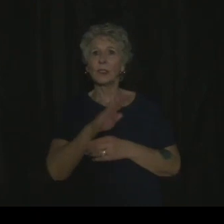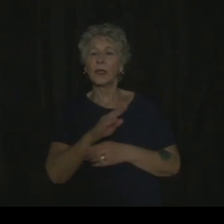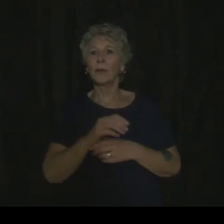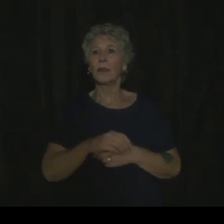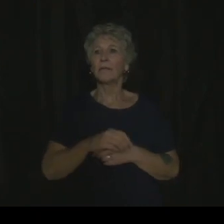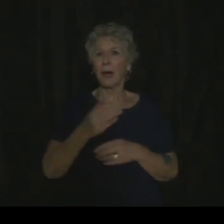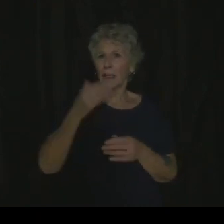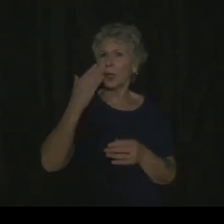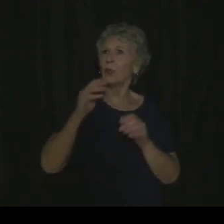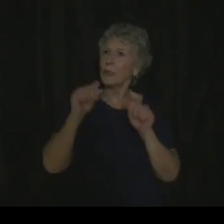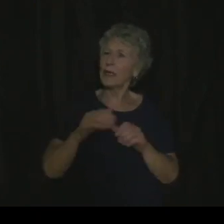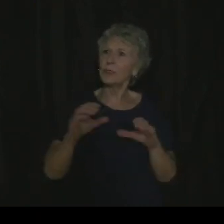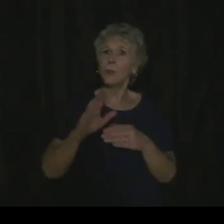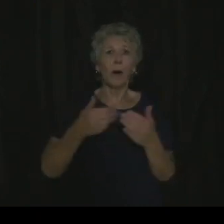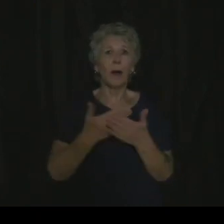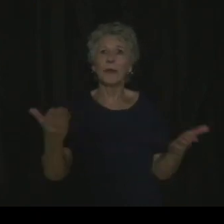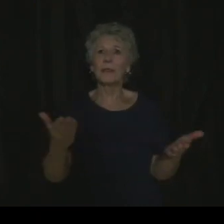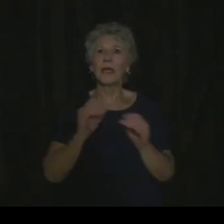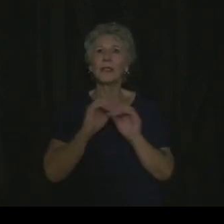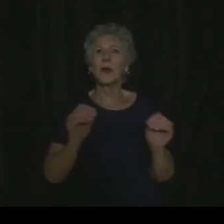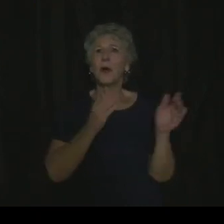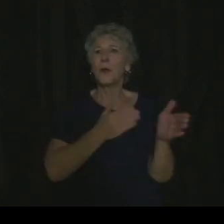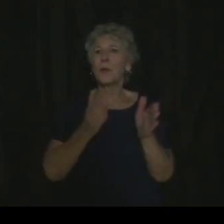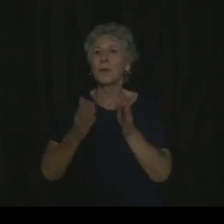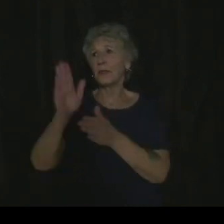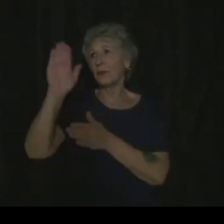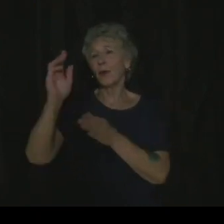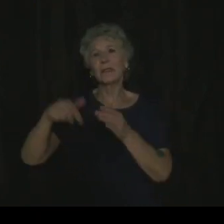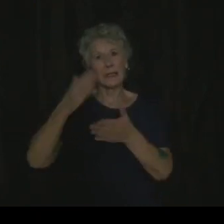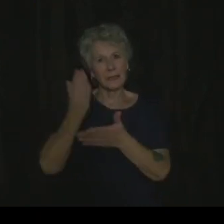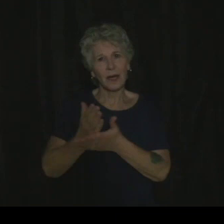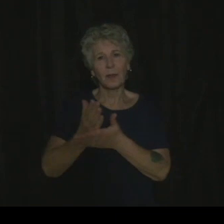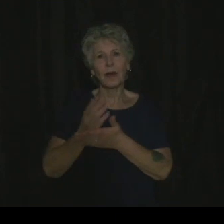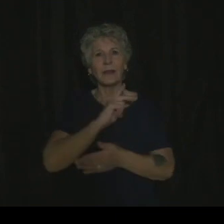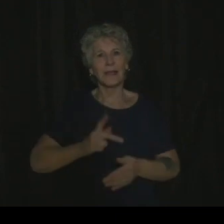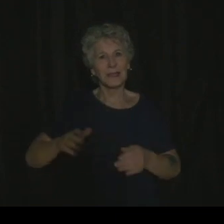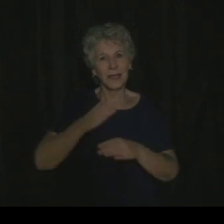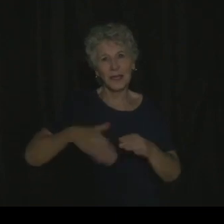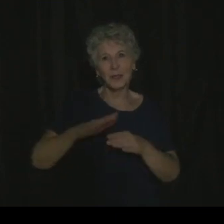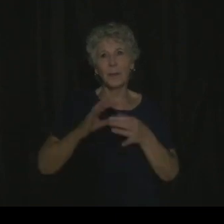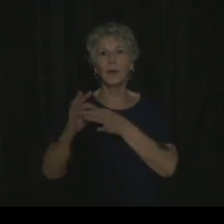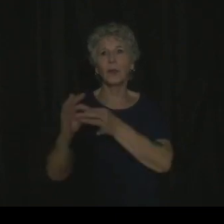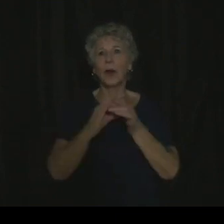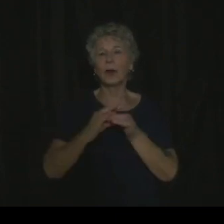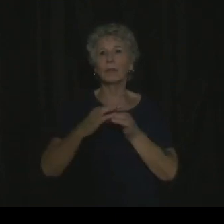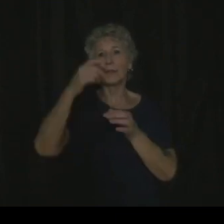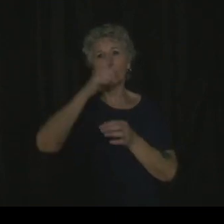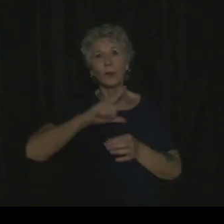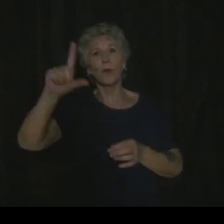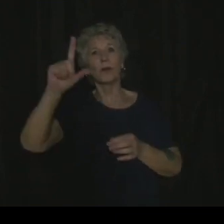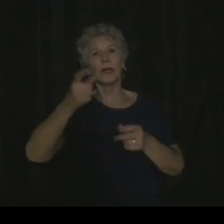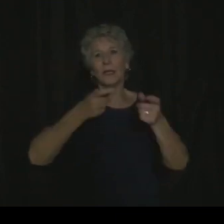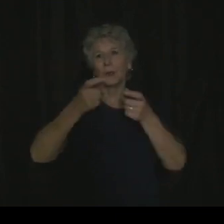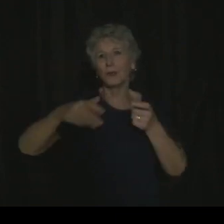know that you can do all things and that no purpose of yours can be thwarted, for the kingdom is the Lord's and he rules over the nations.